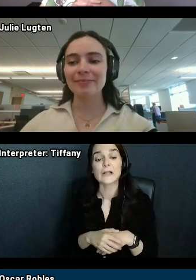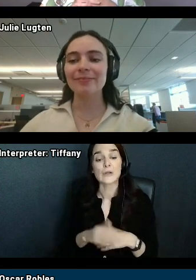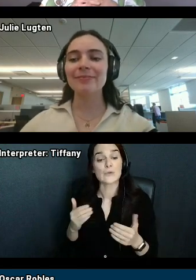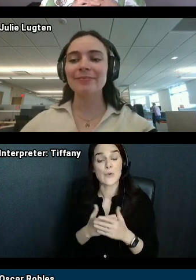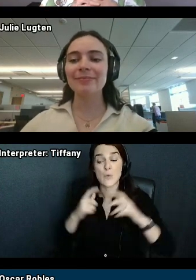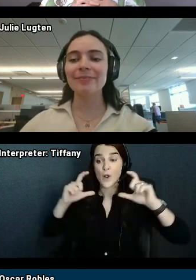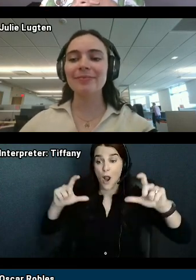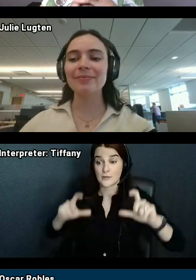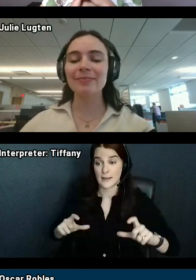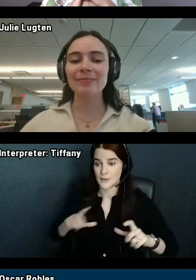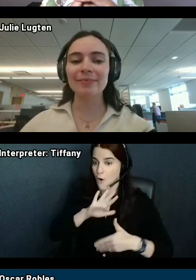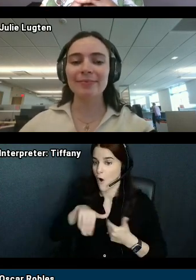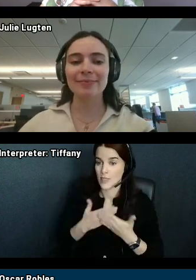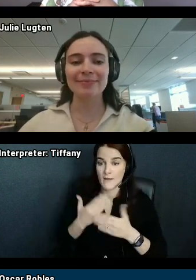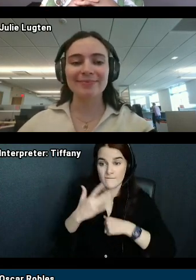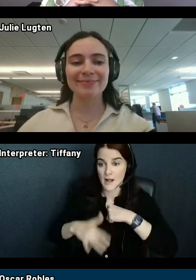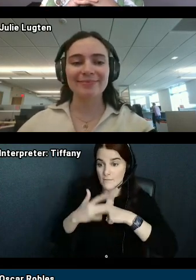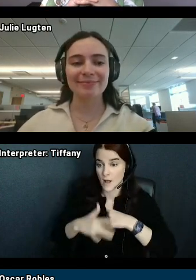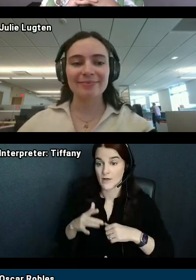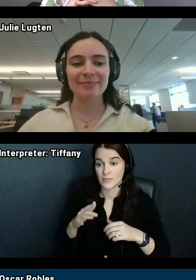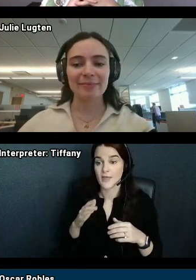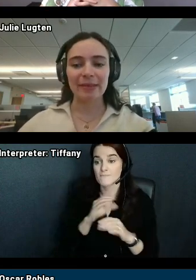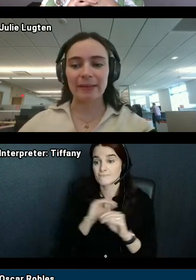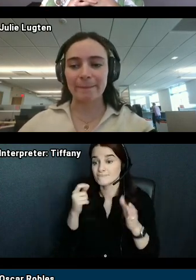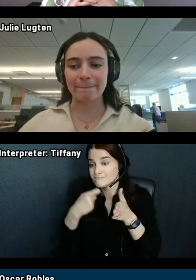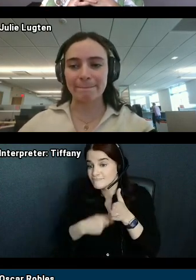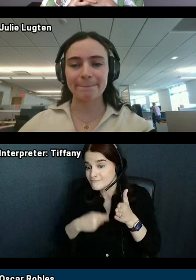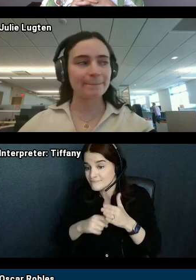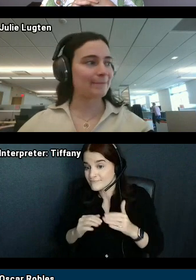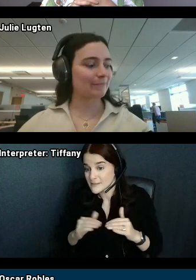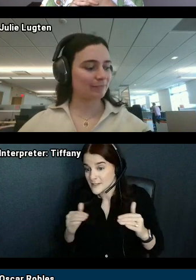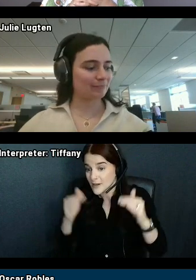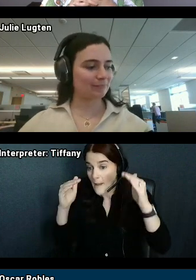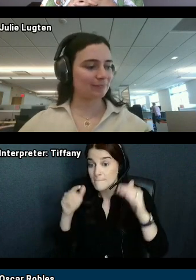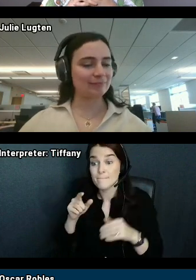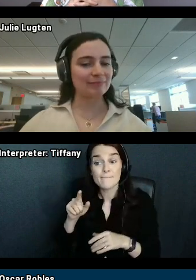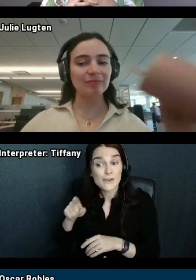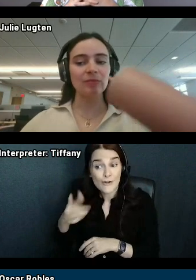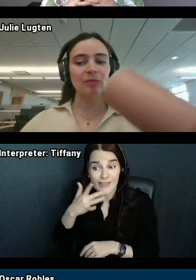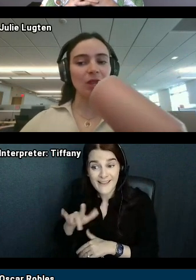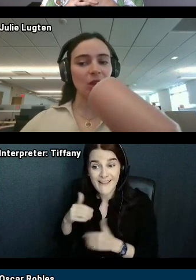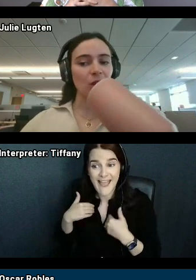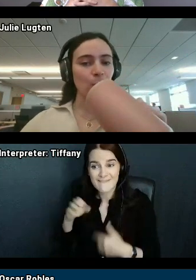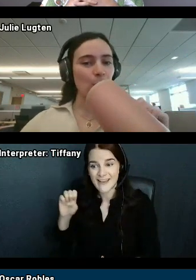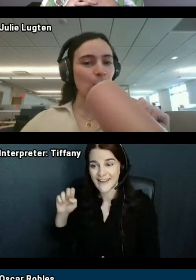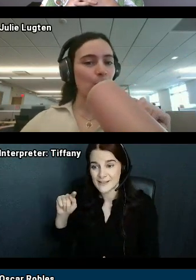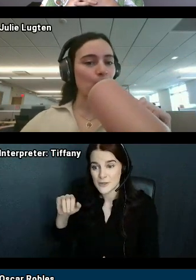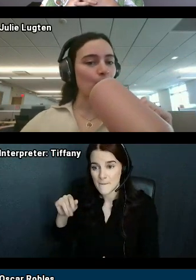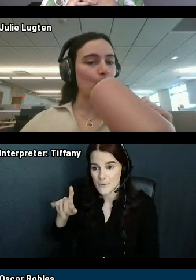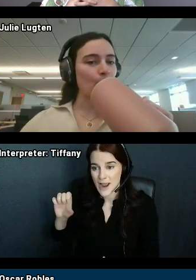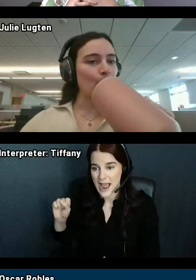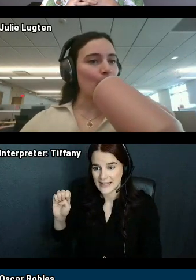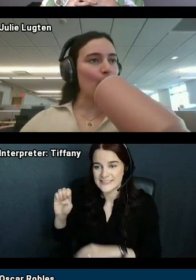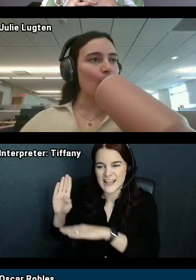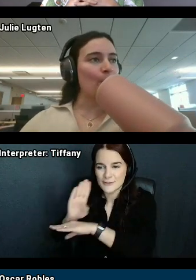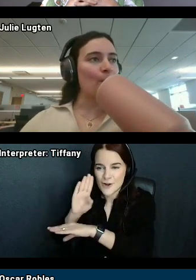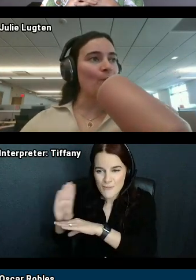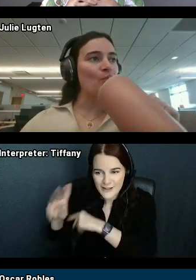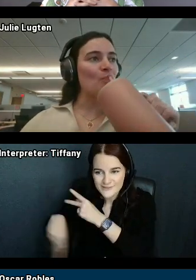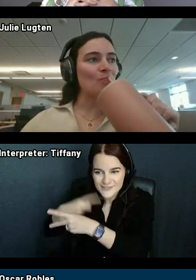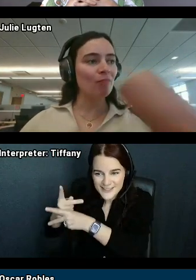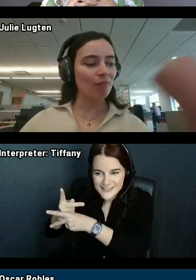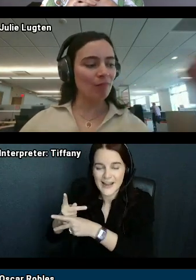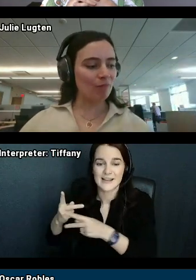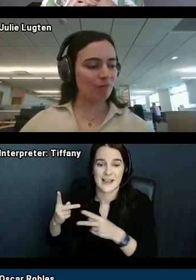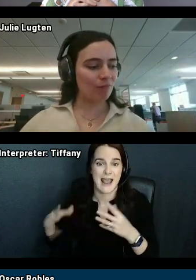on the free tier. If you're really lucky and have enterprise, you can add new tabs to the middle column.